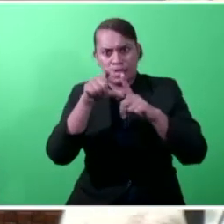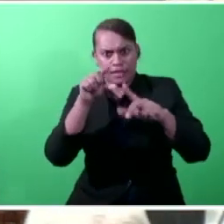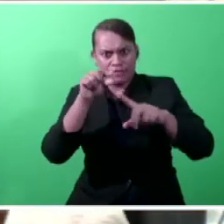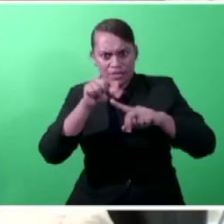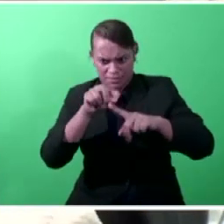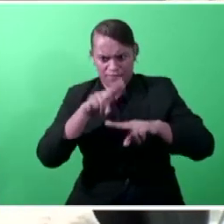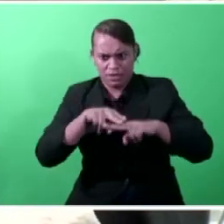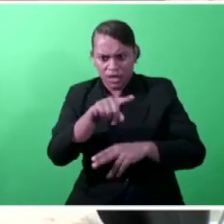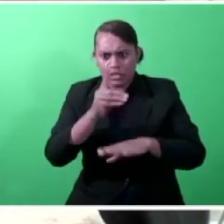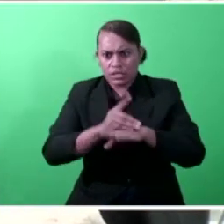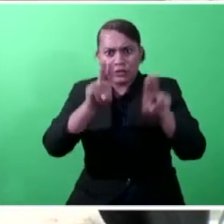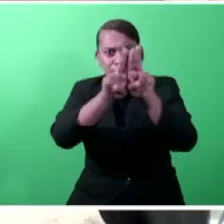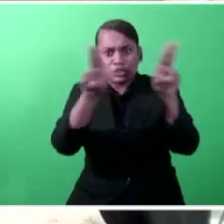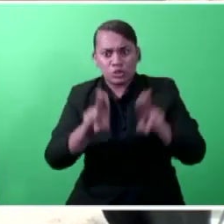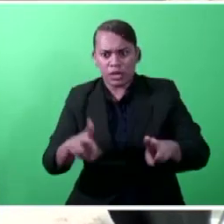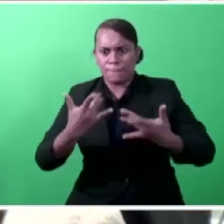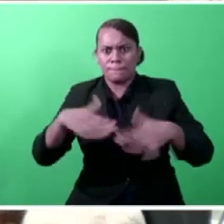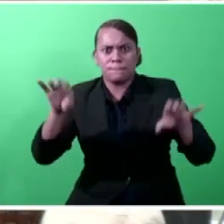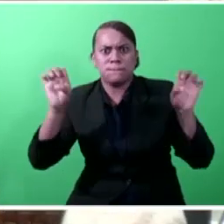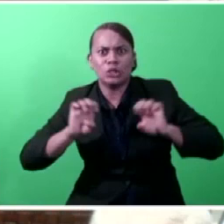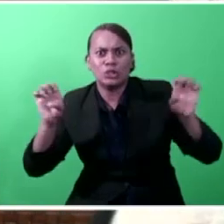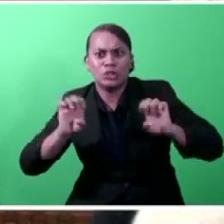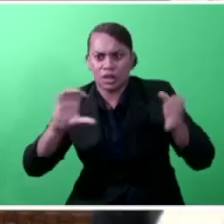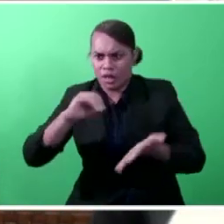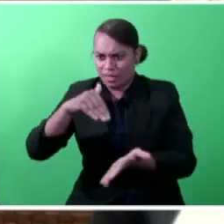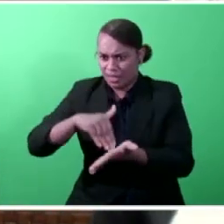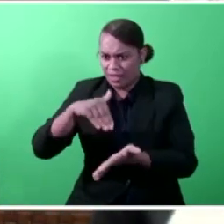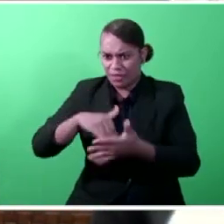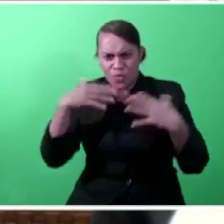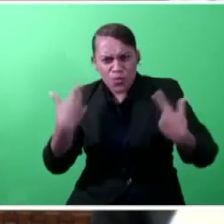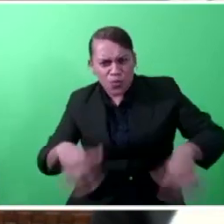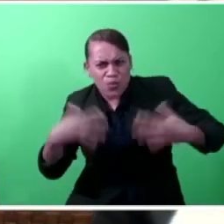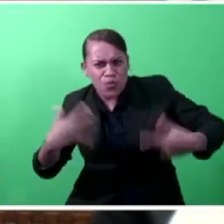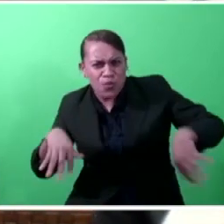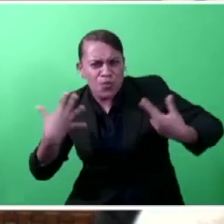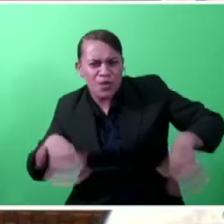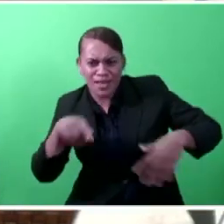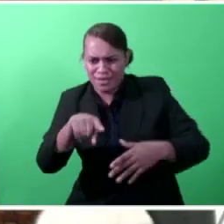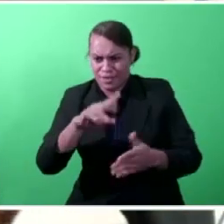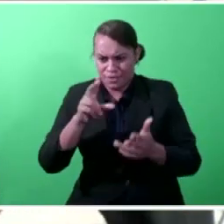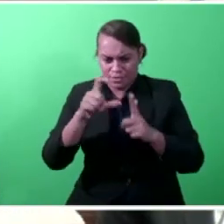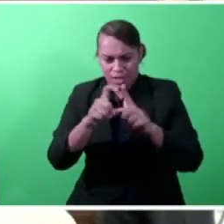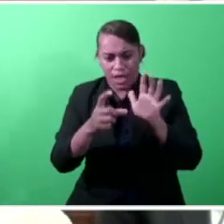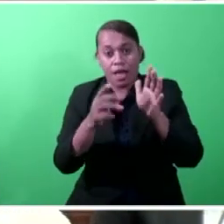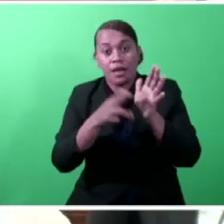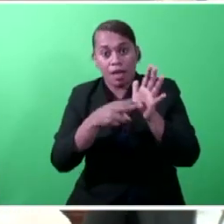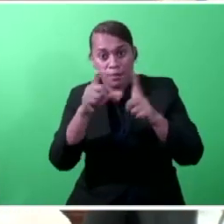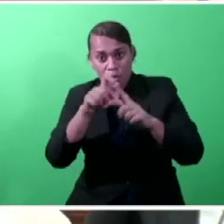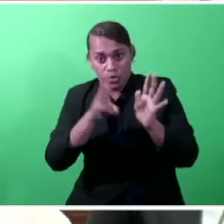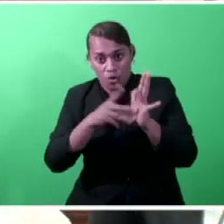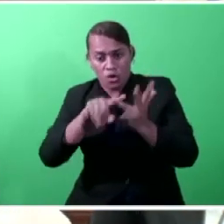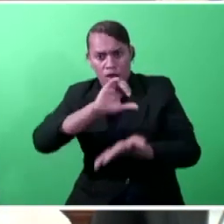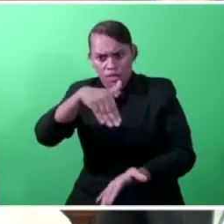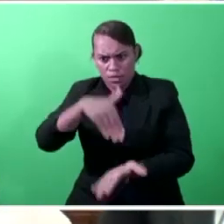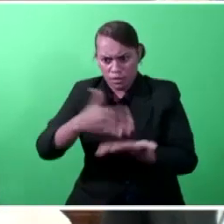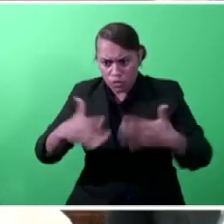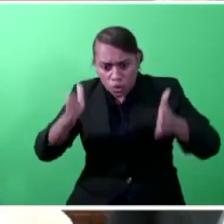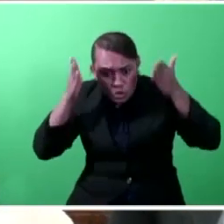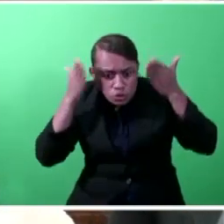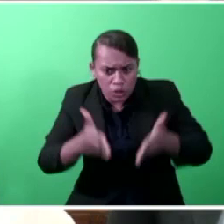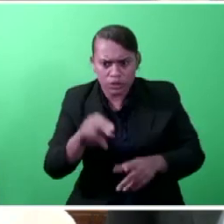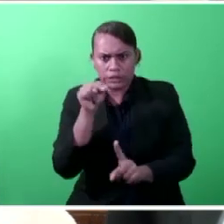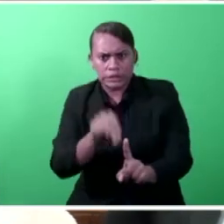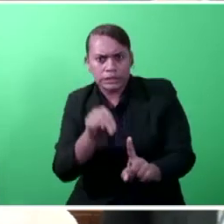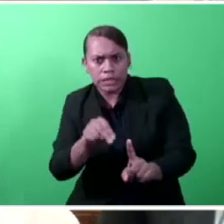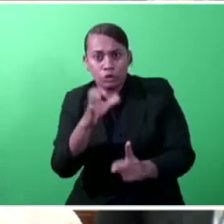own Emergency Operations Center during Tropical Cyclone Tino. The center focused on the needs